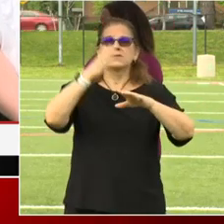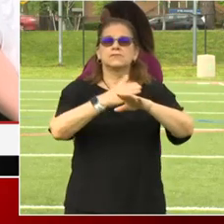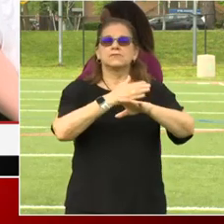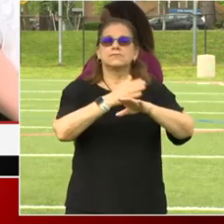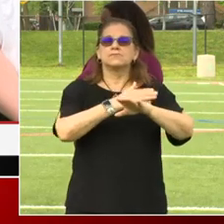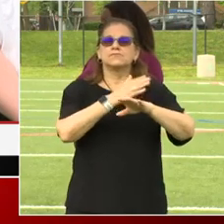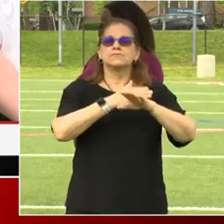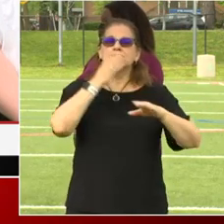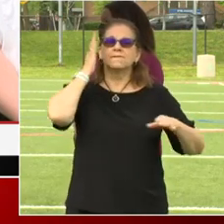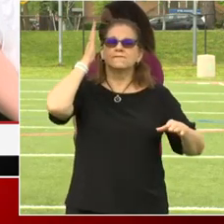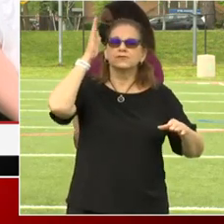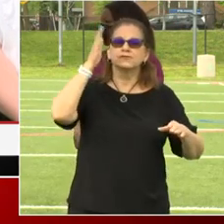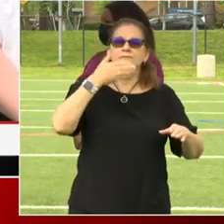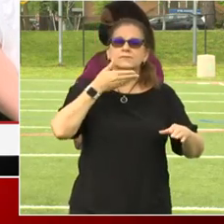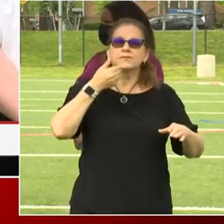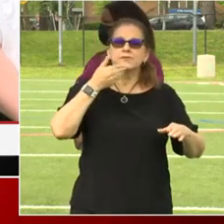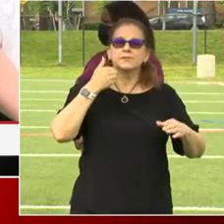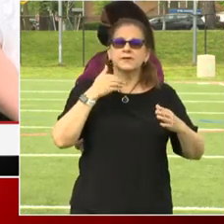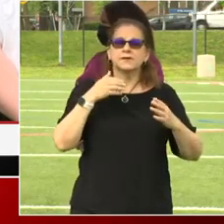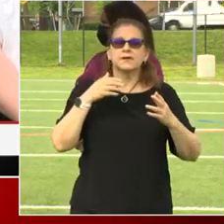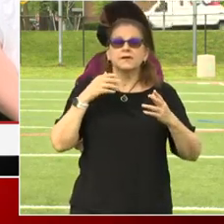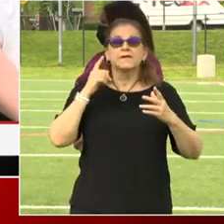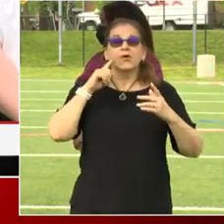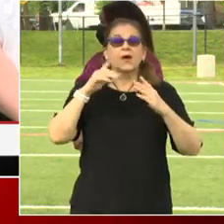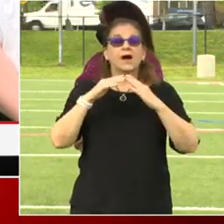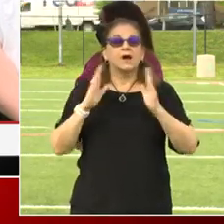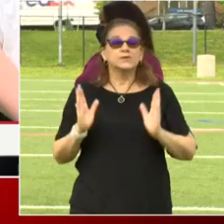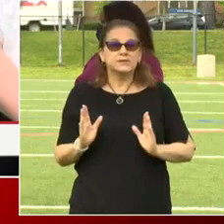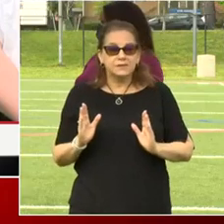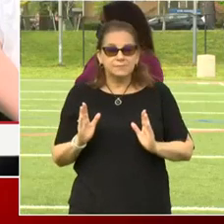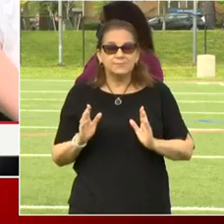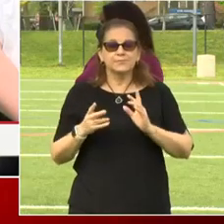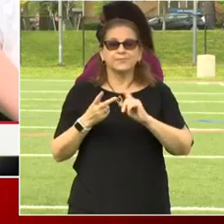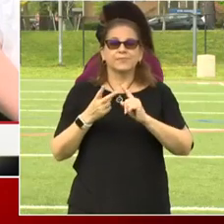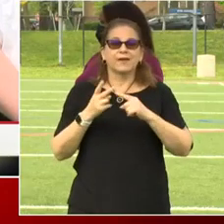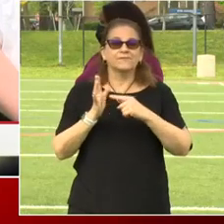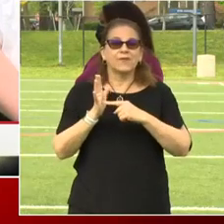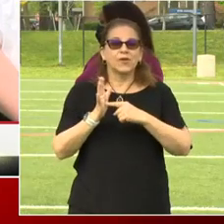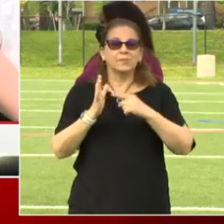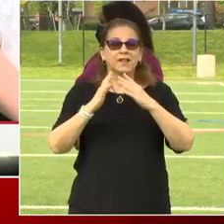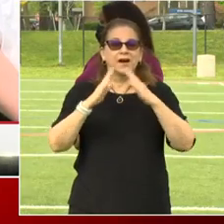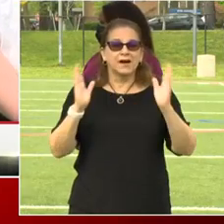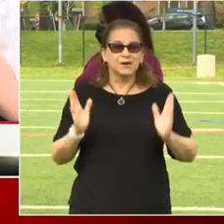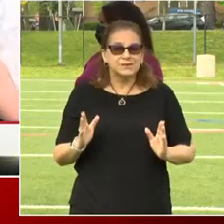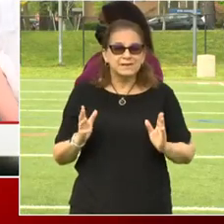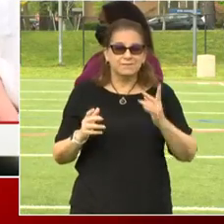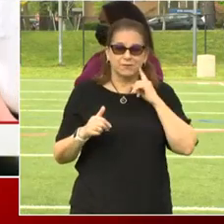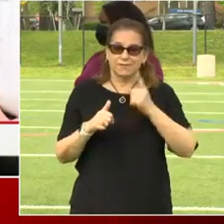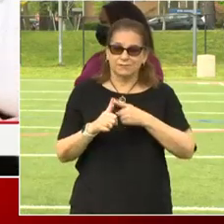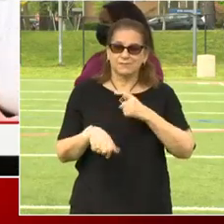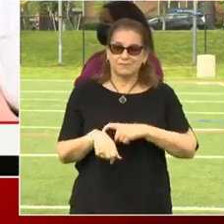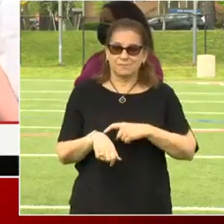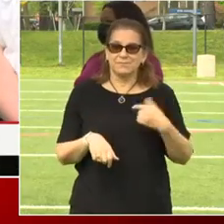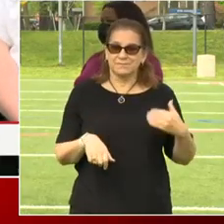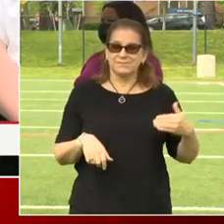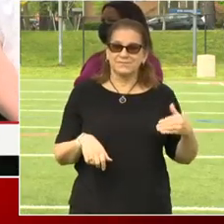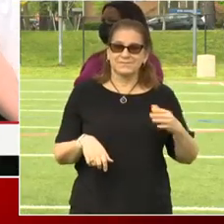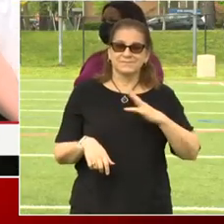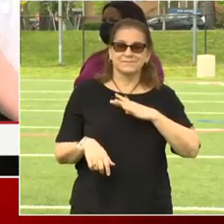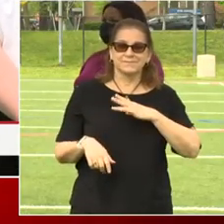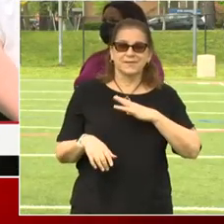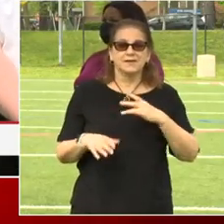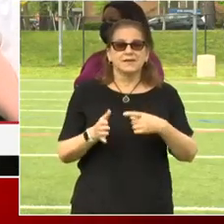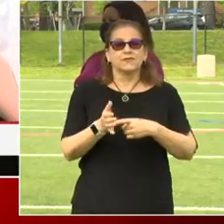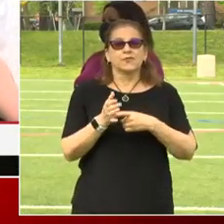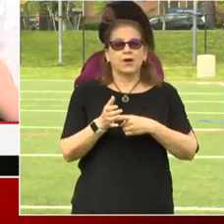and facilitate the development of housing and affordable housing, as well as, for the first time, requiring a racial